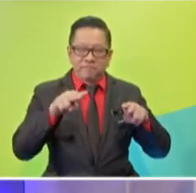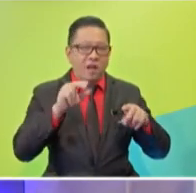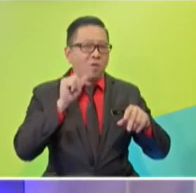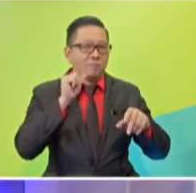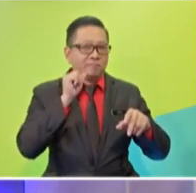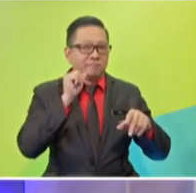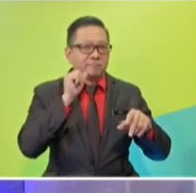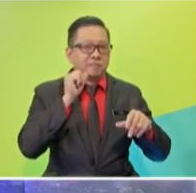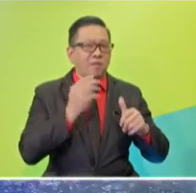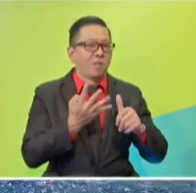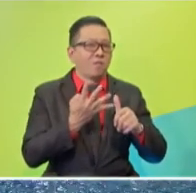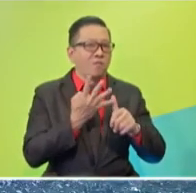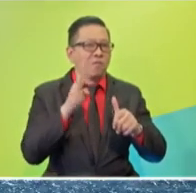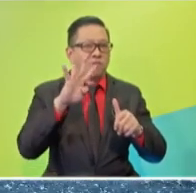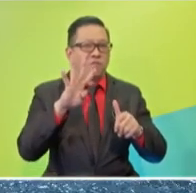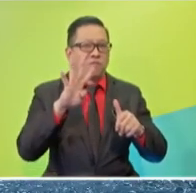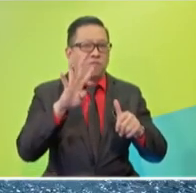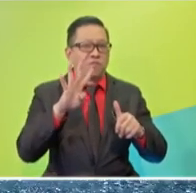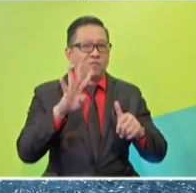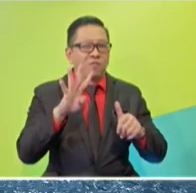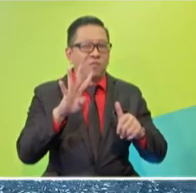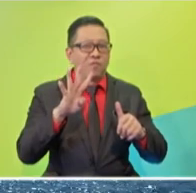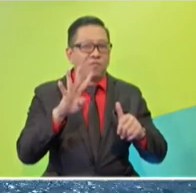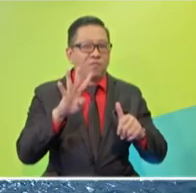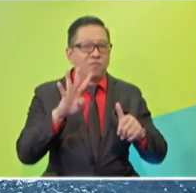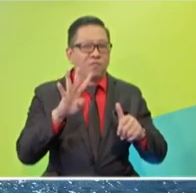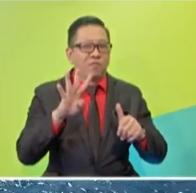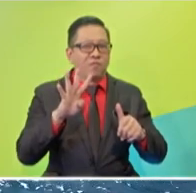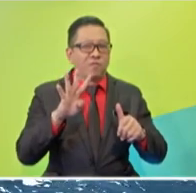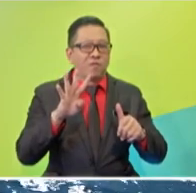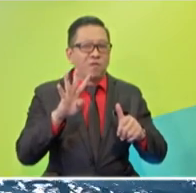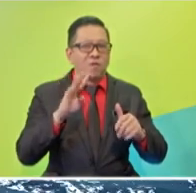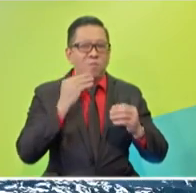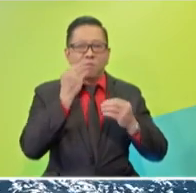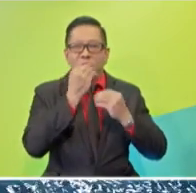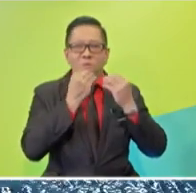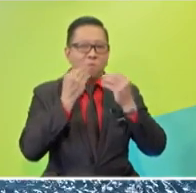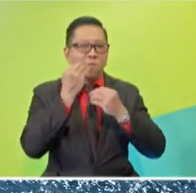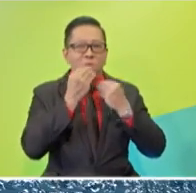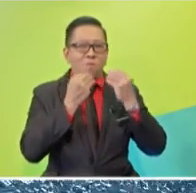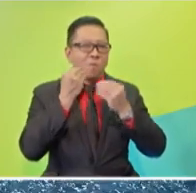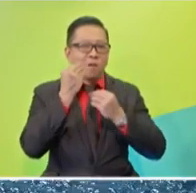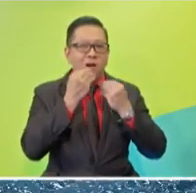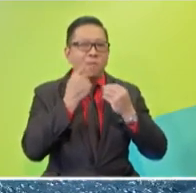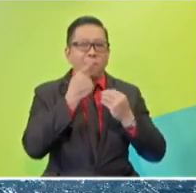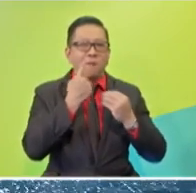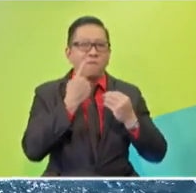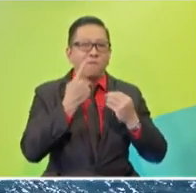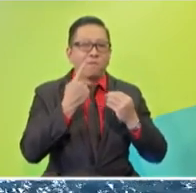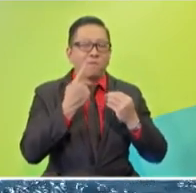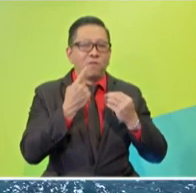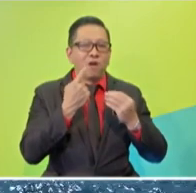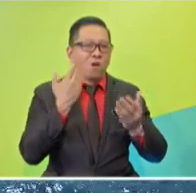us. Move it around your mouth. Move it around your mouth.